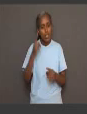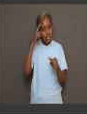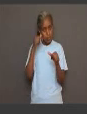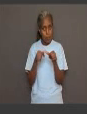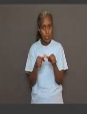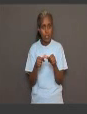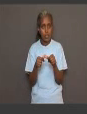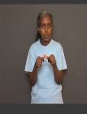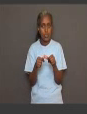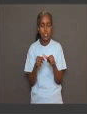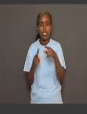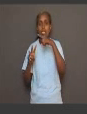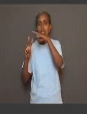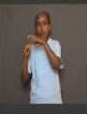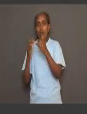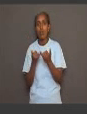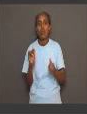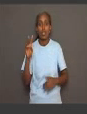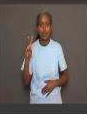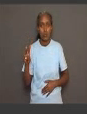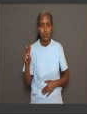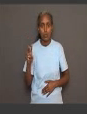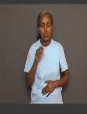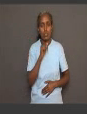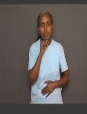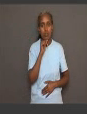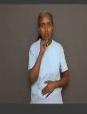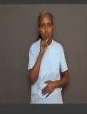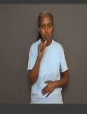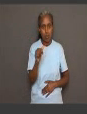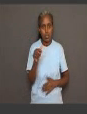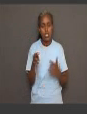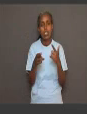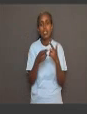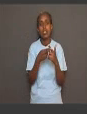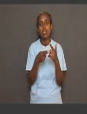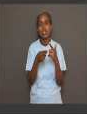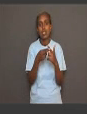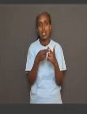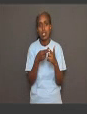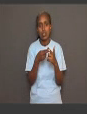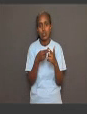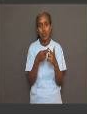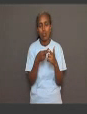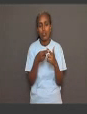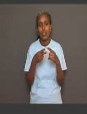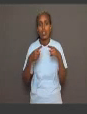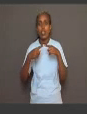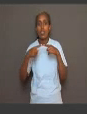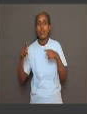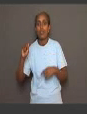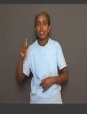Remember, the pi over 2 is not in the range of the inverse